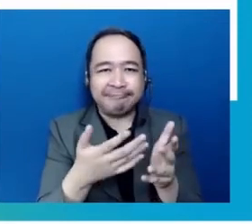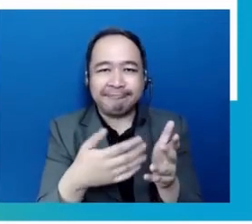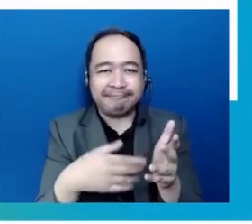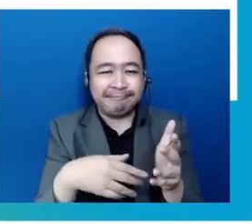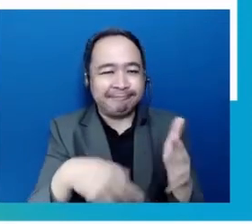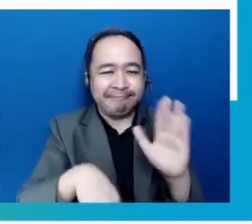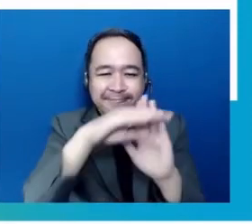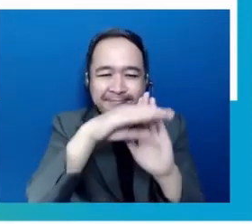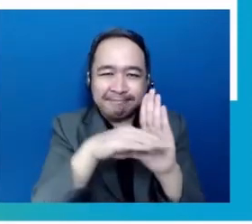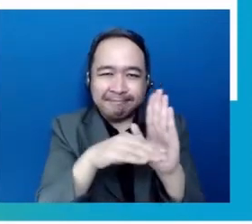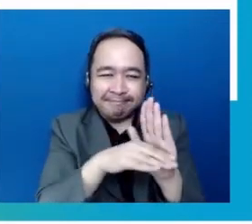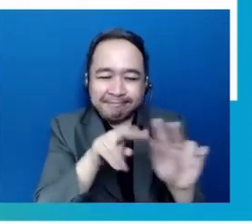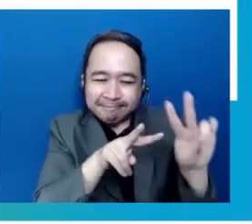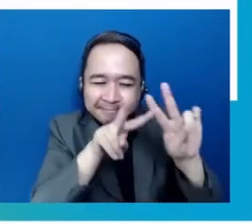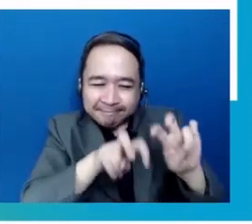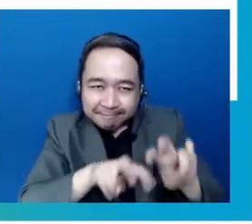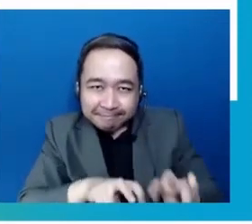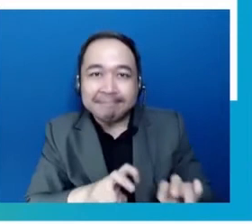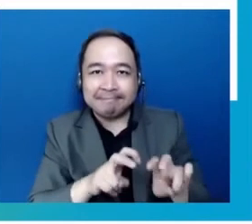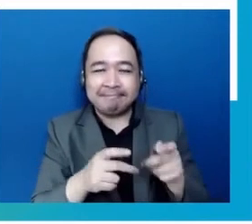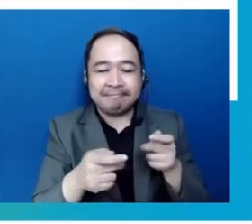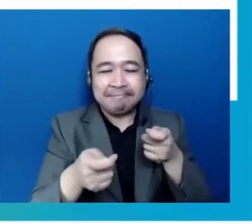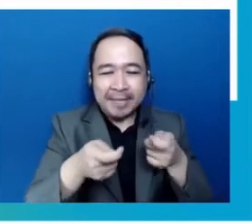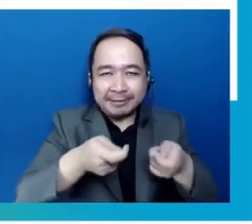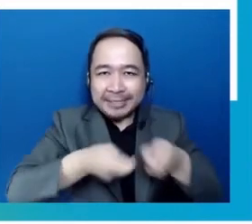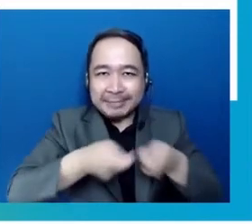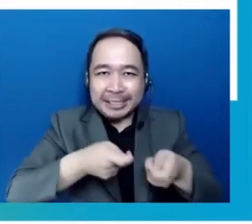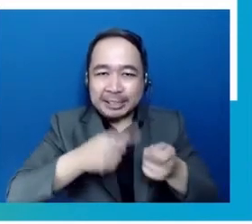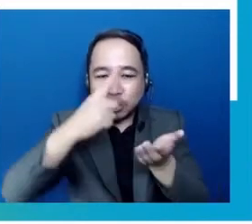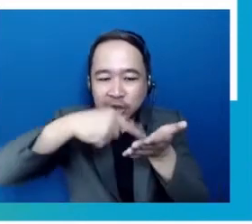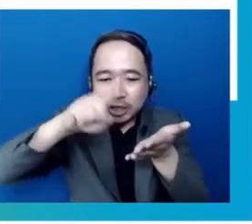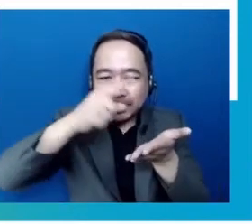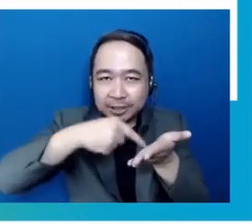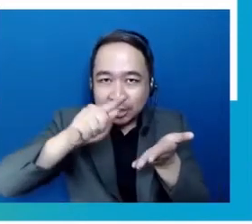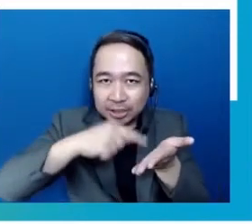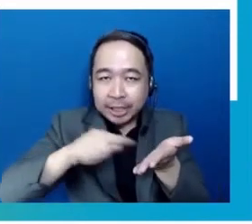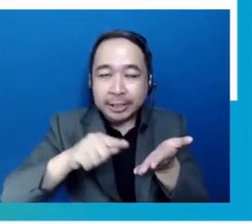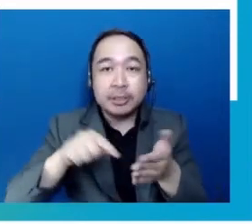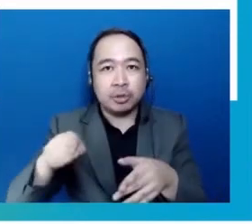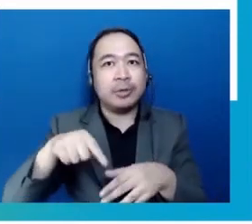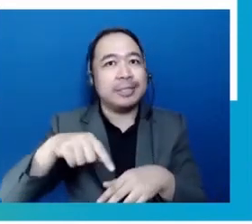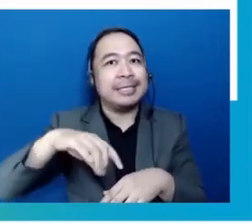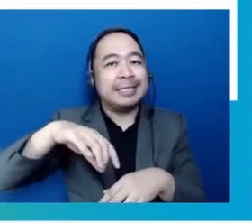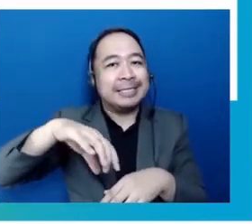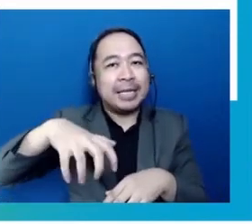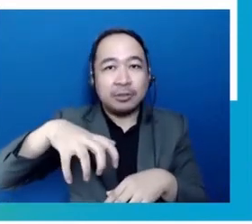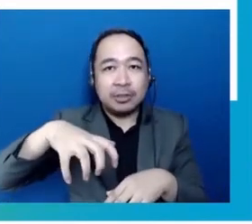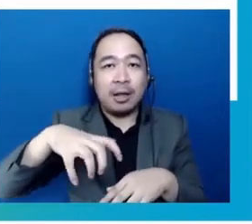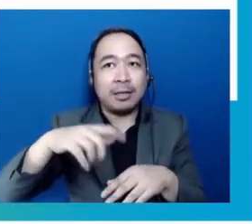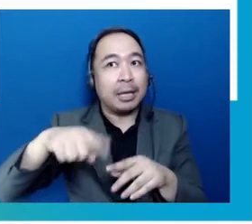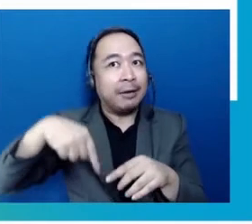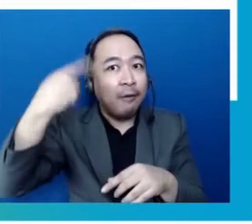that investments are consistent with national long-term low carbon pathways and